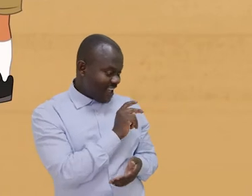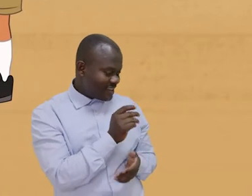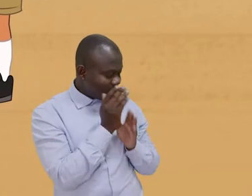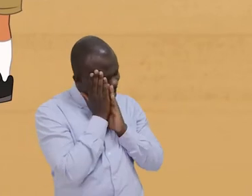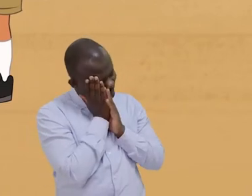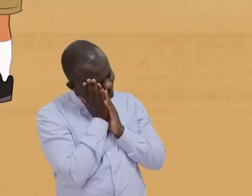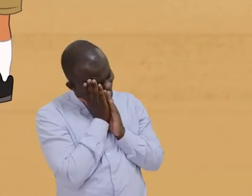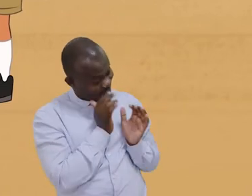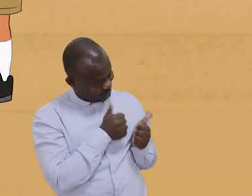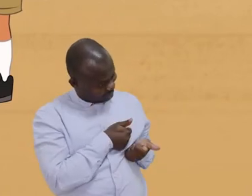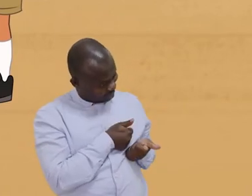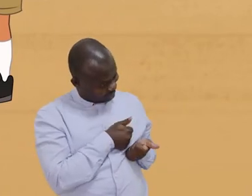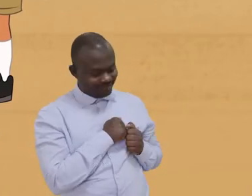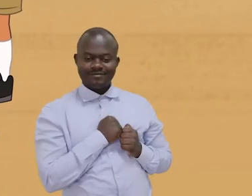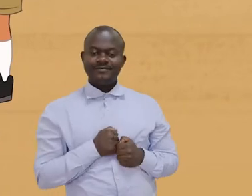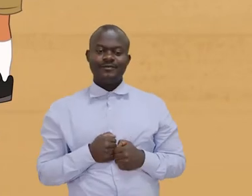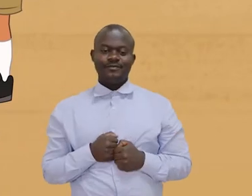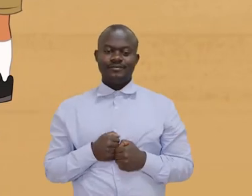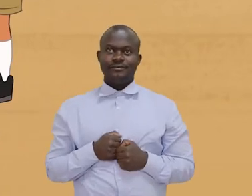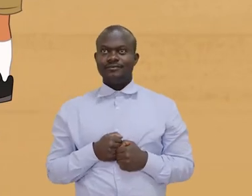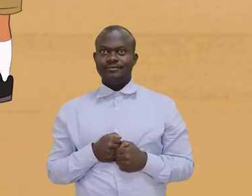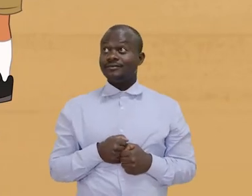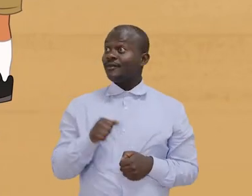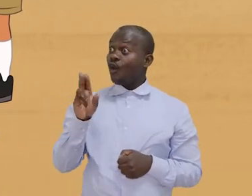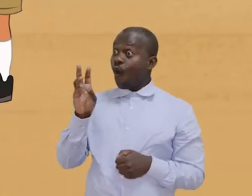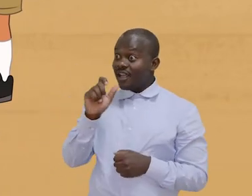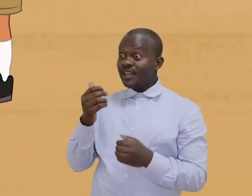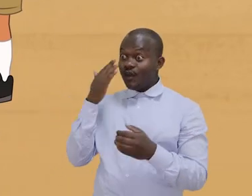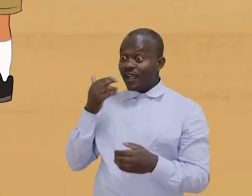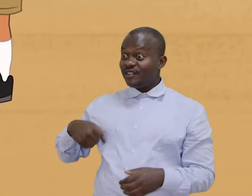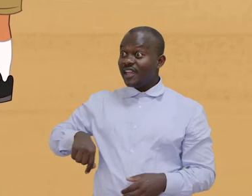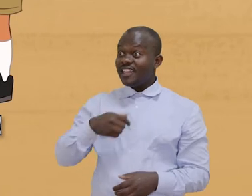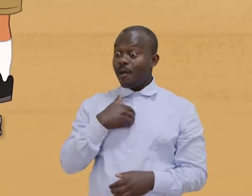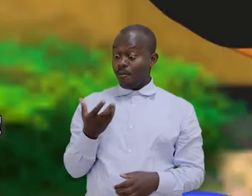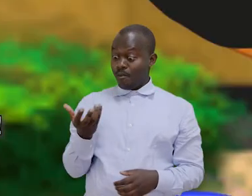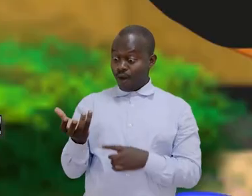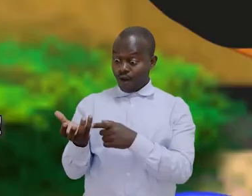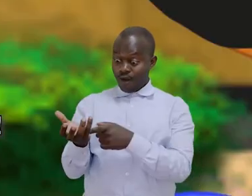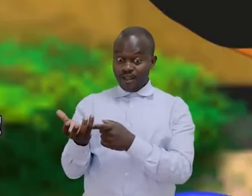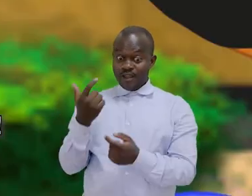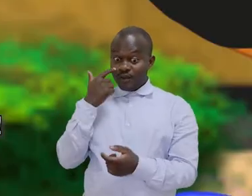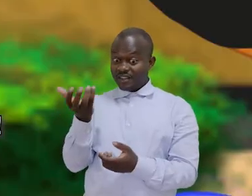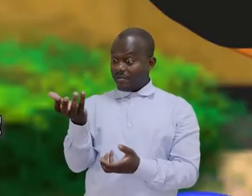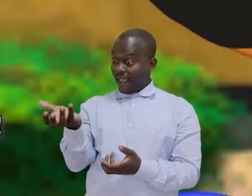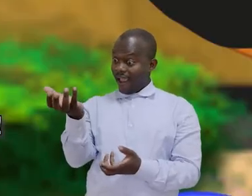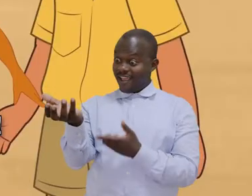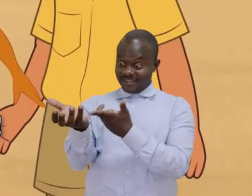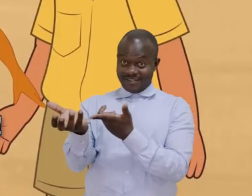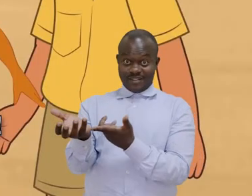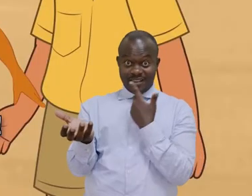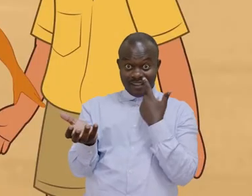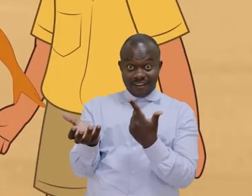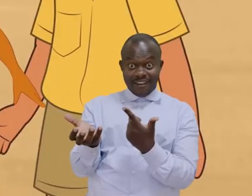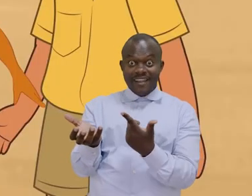Uwase! Look what I brought. See what I have in my hands? Look, Ganza has a big